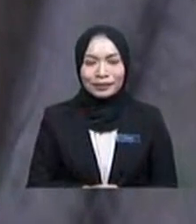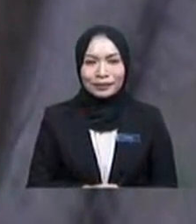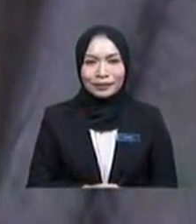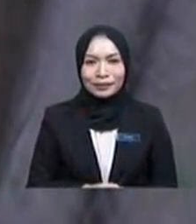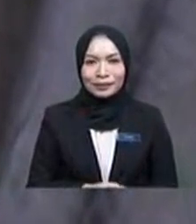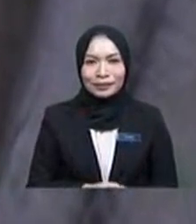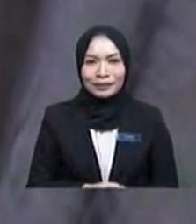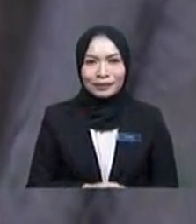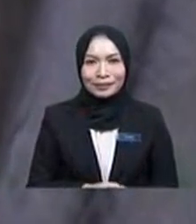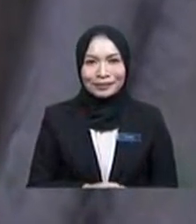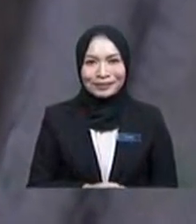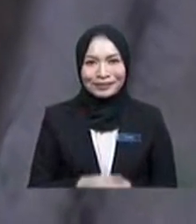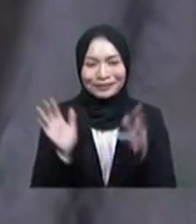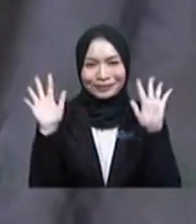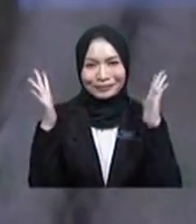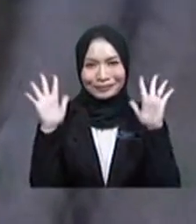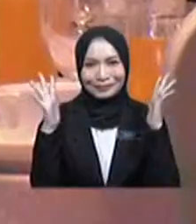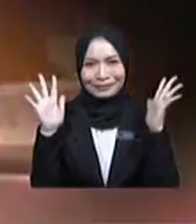warahmatullahi wabarakatuh. Thank you.